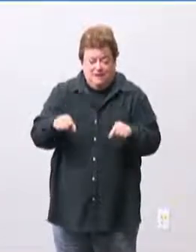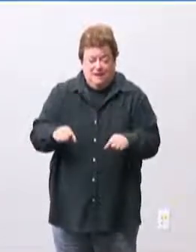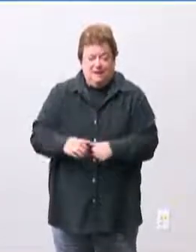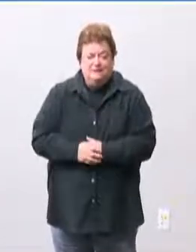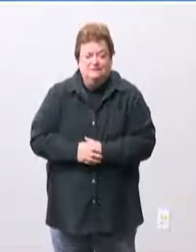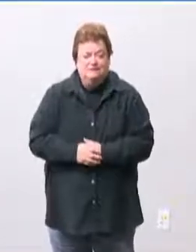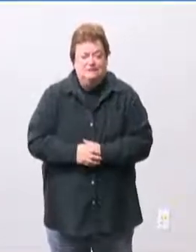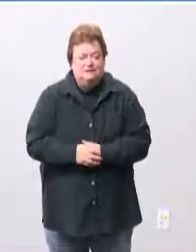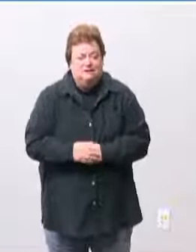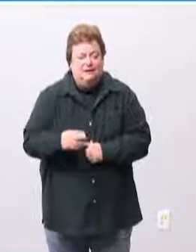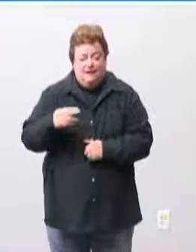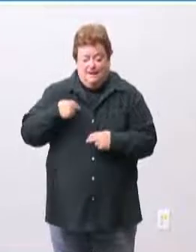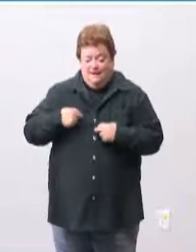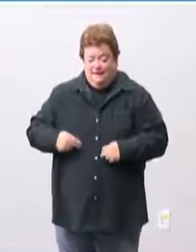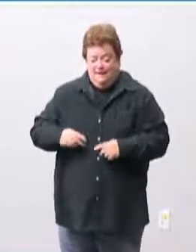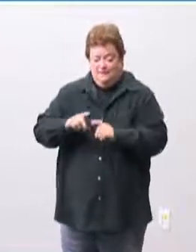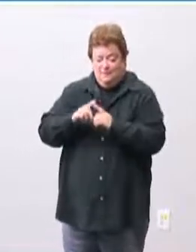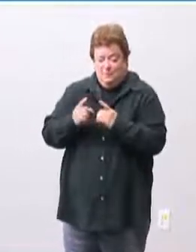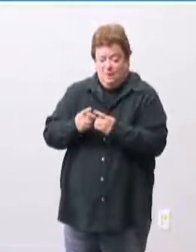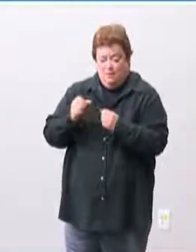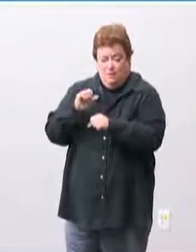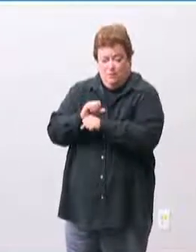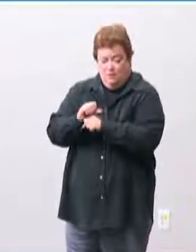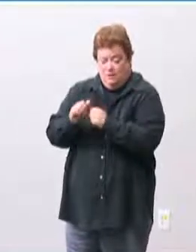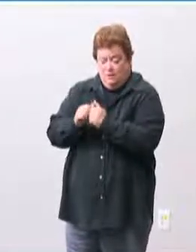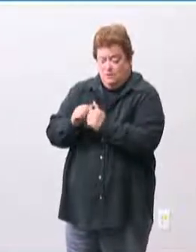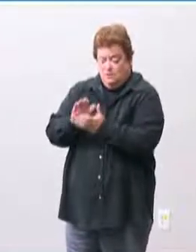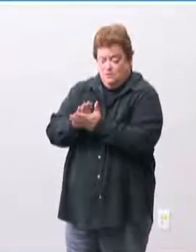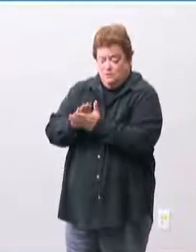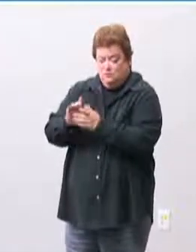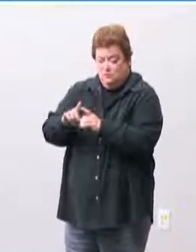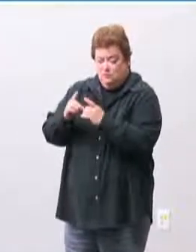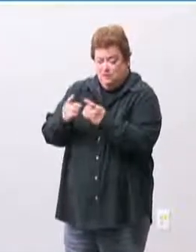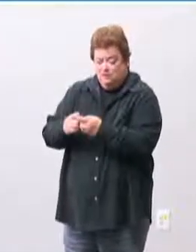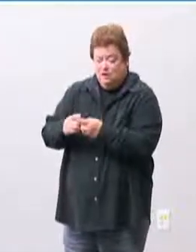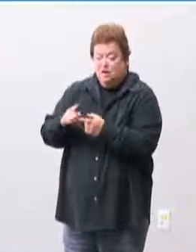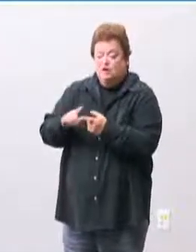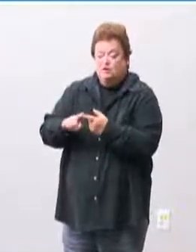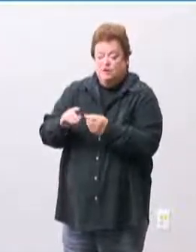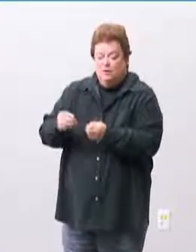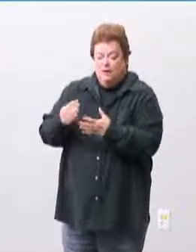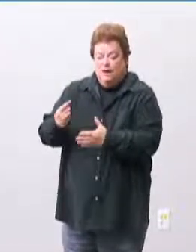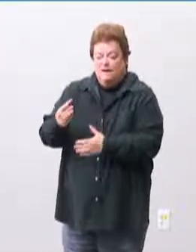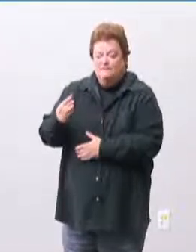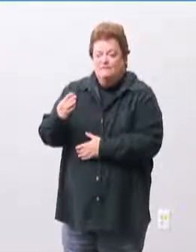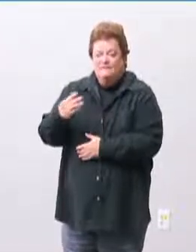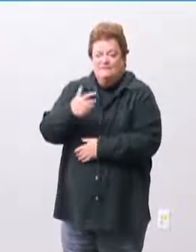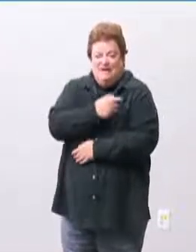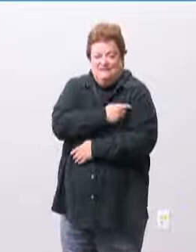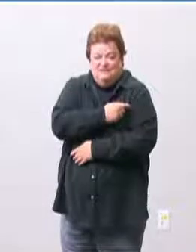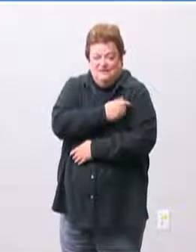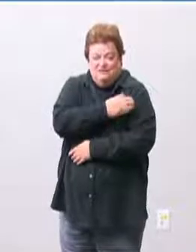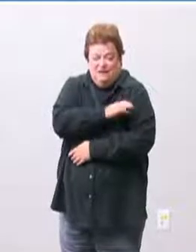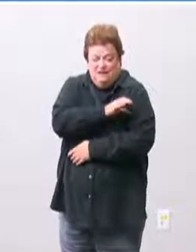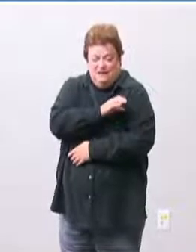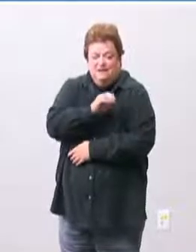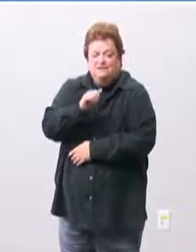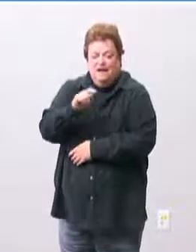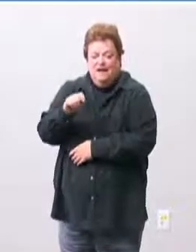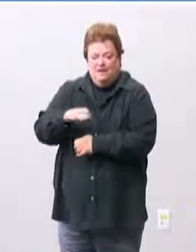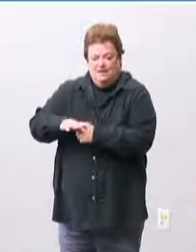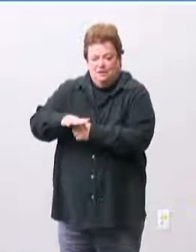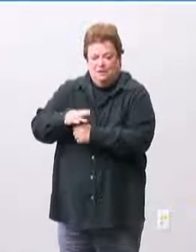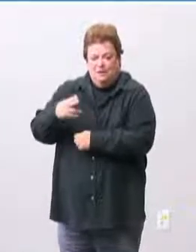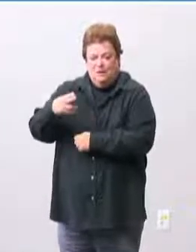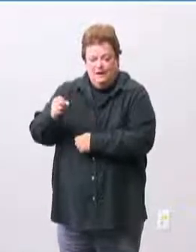is partnering with our school districts to host vaccination clinics at local high schools and other locations within the city and